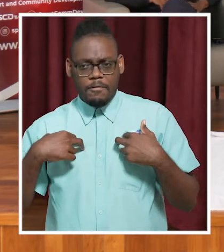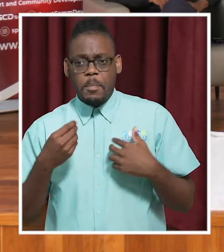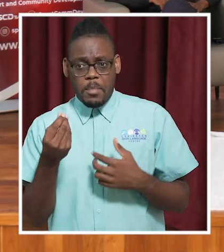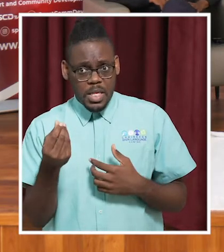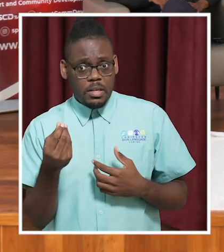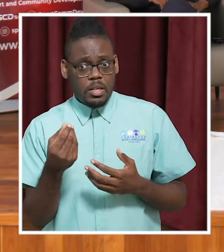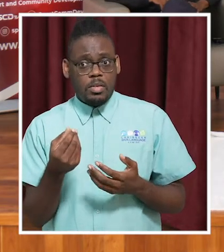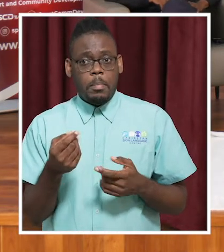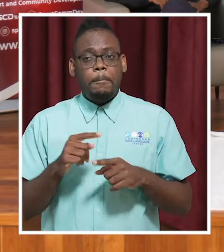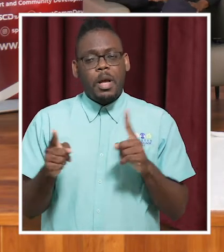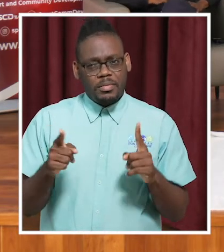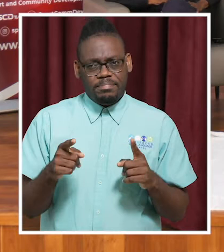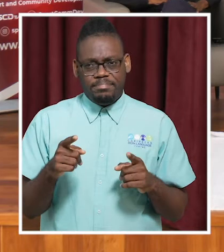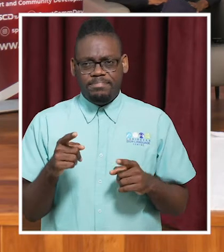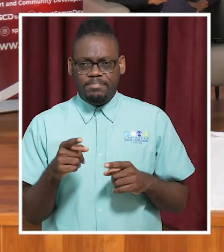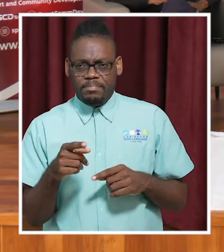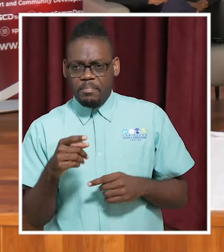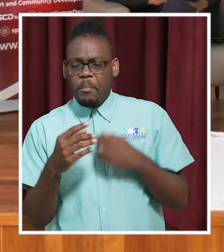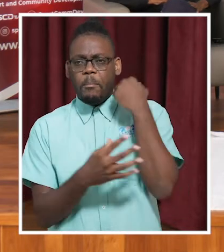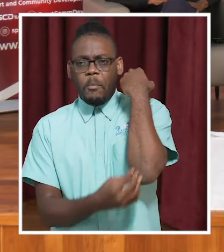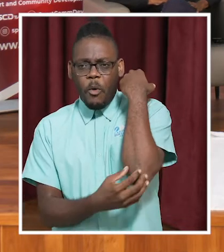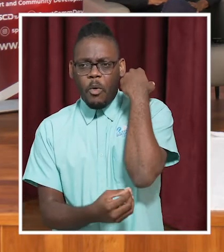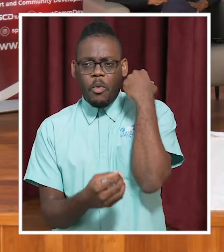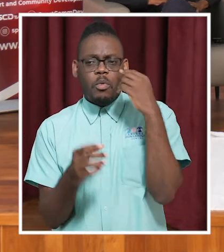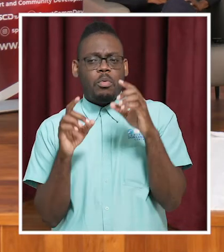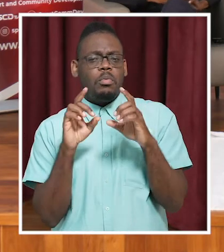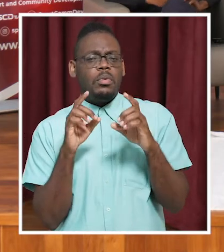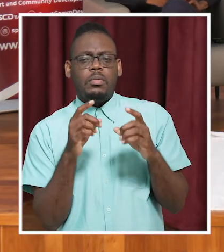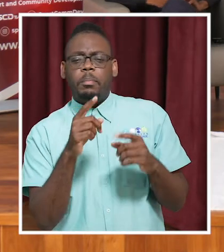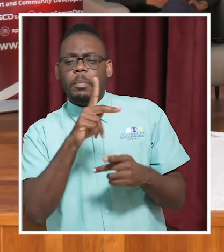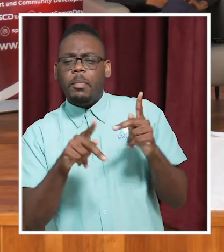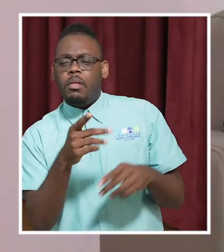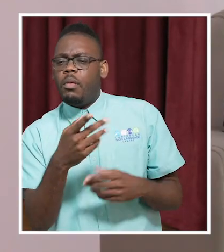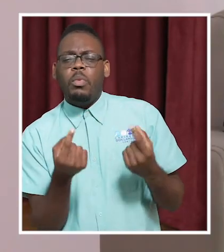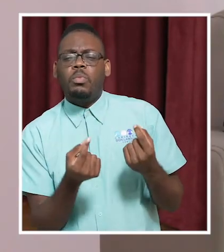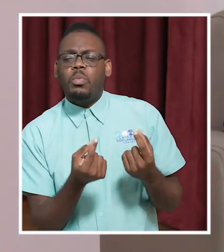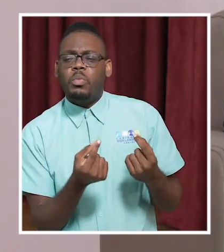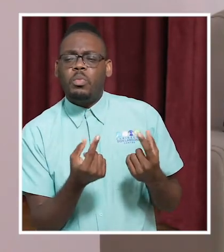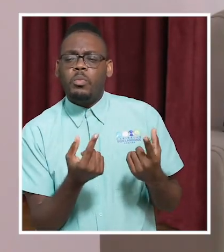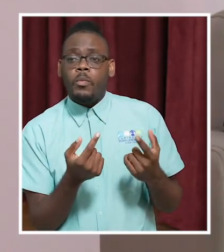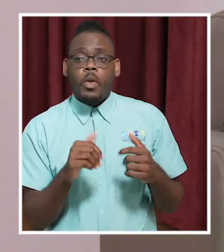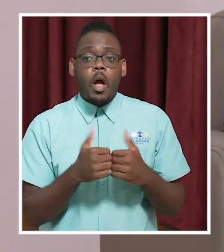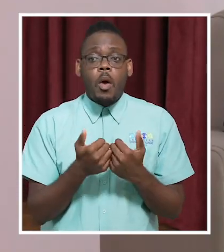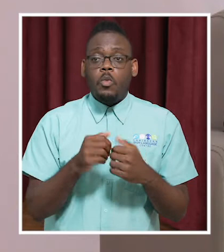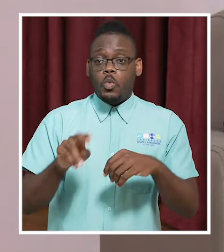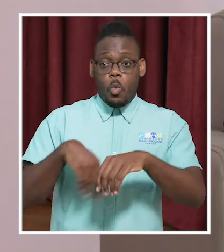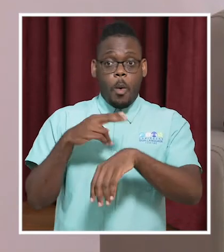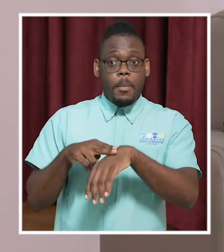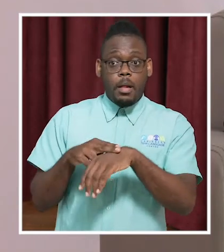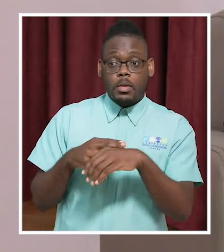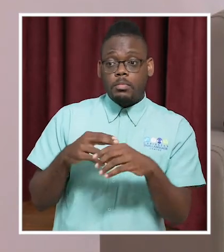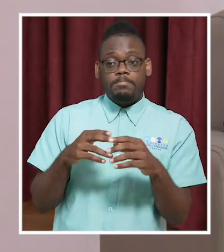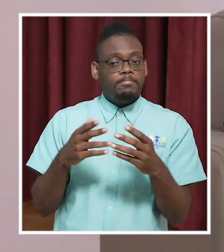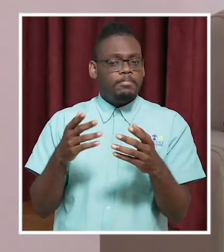goes, the small man, the average community individual? The average community individual, it is difficult. It